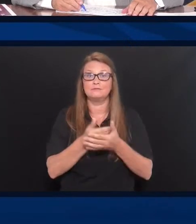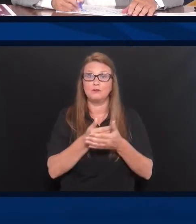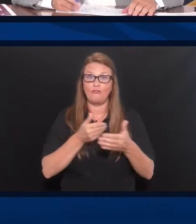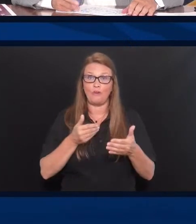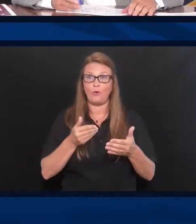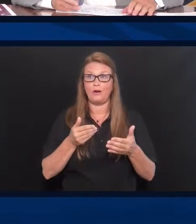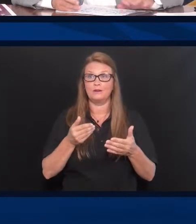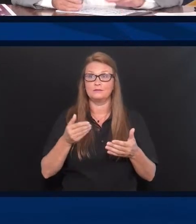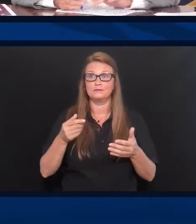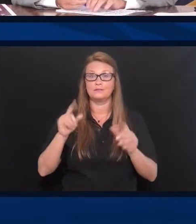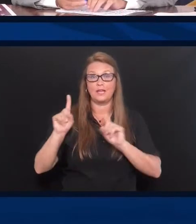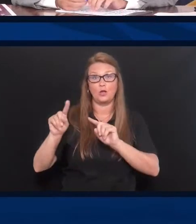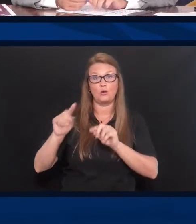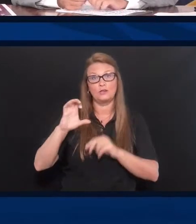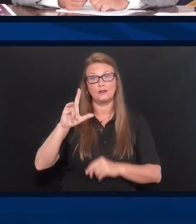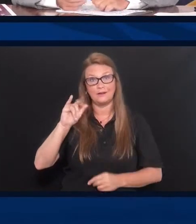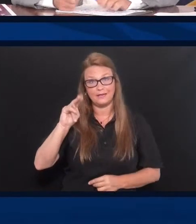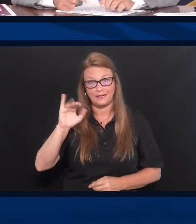clinics? Thank you.